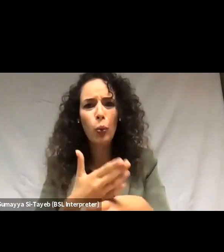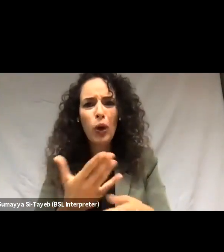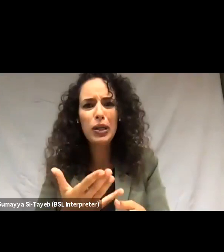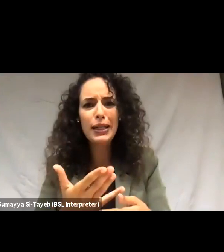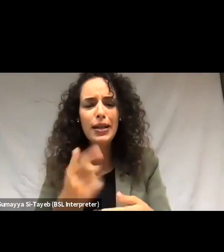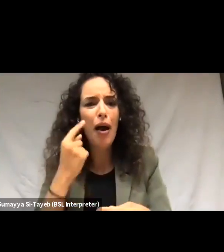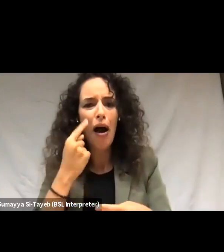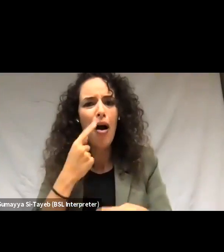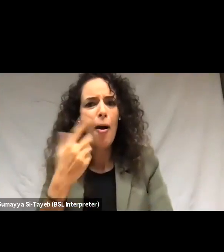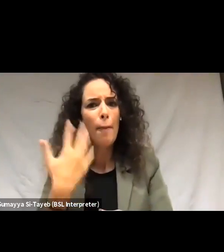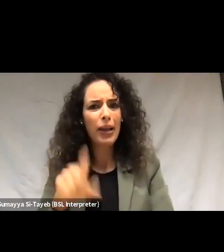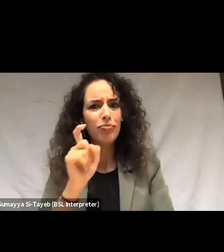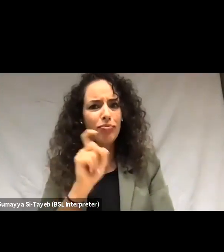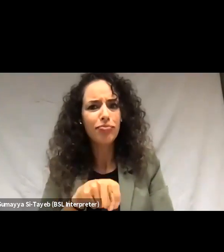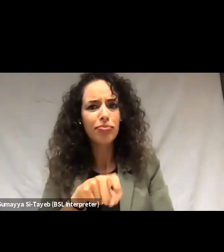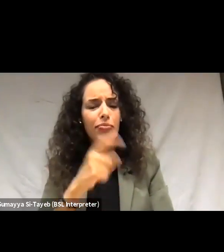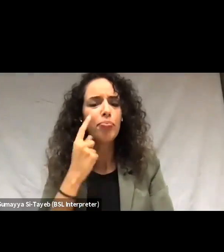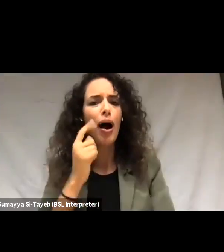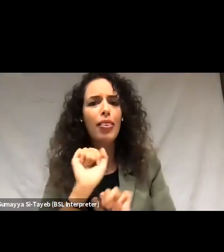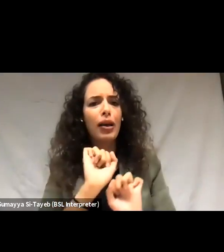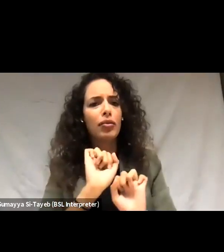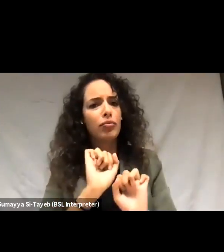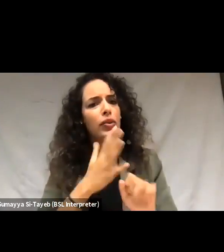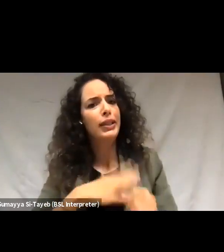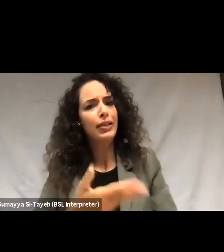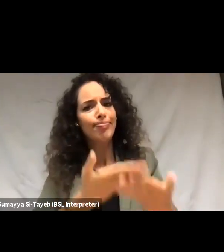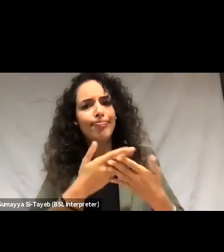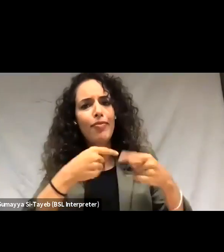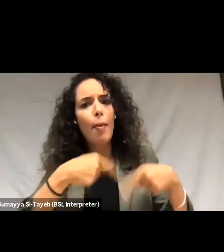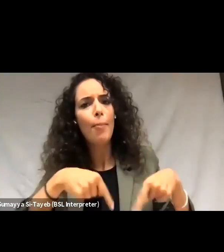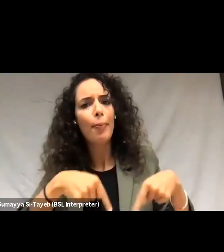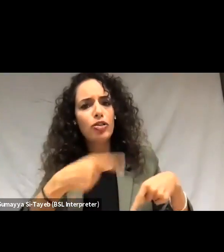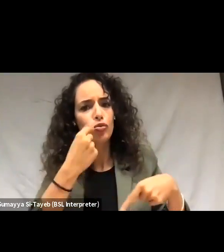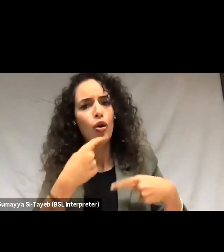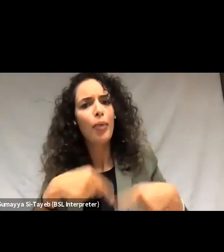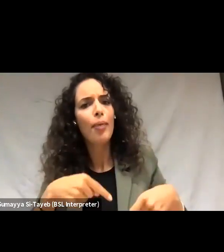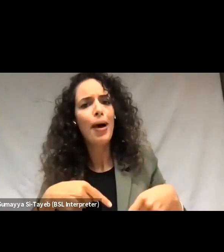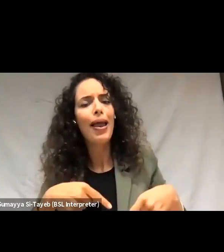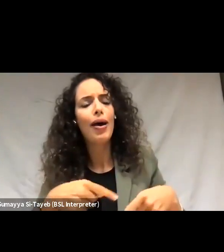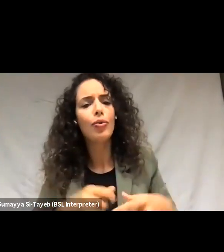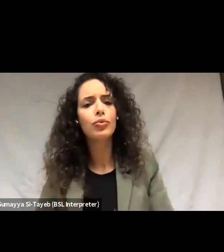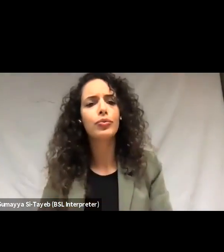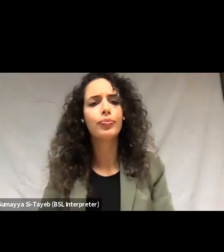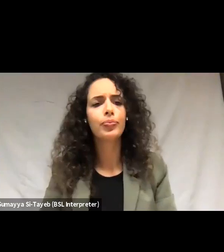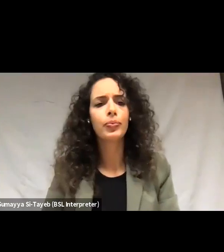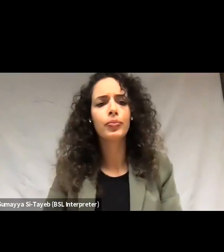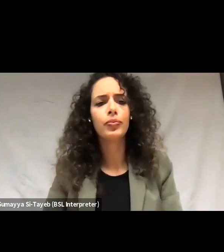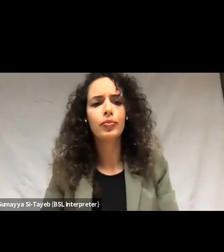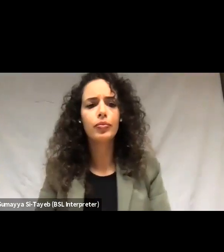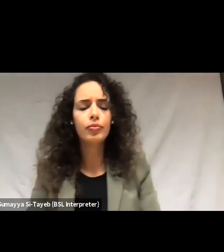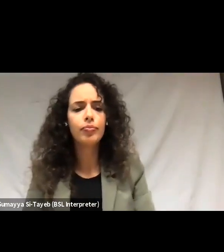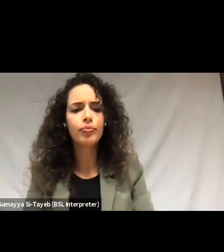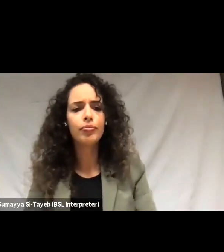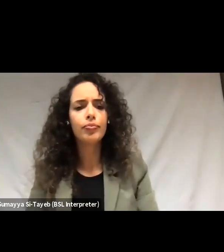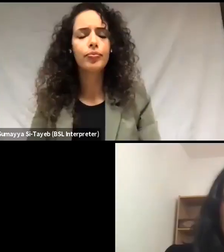to allow me in. Amanda? Yeah, they've got to. My sanitizer.